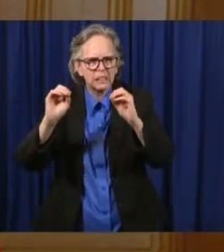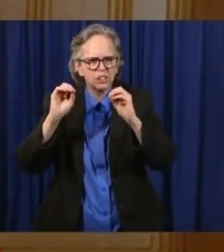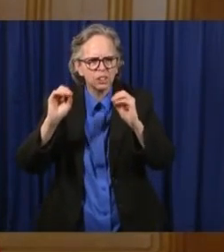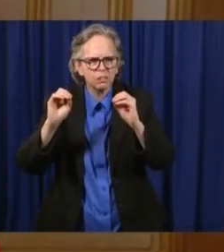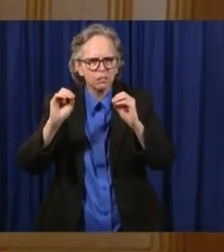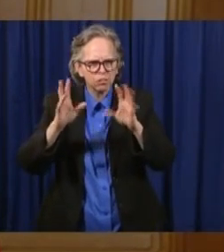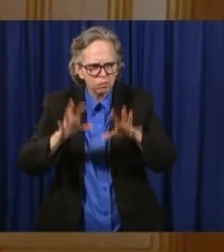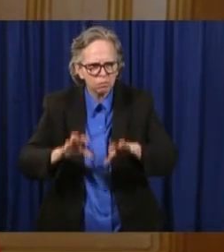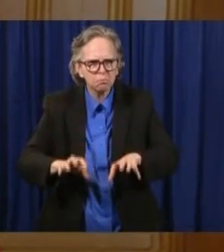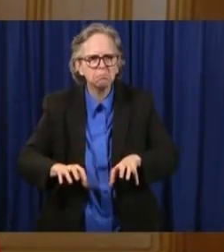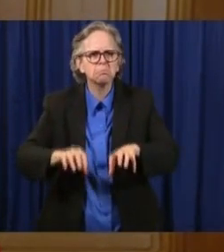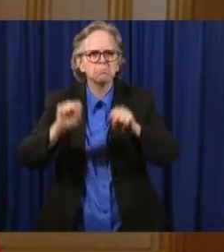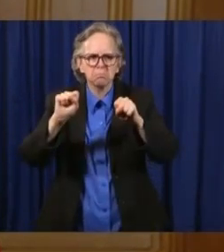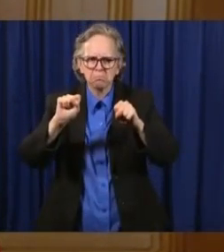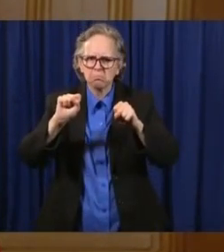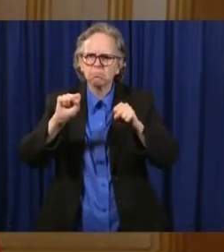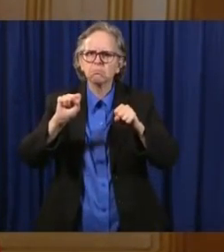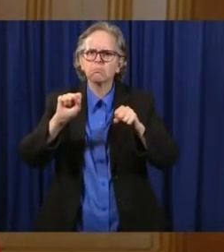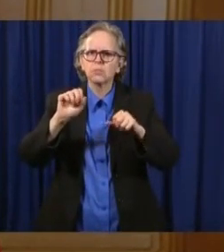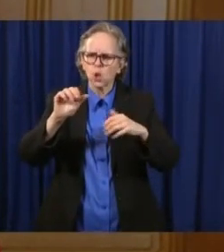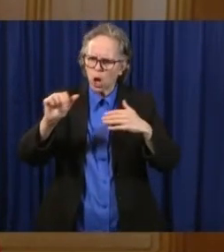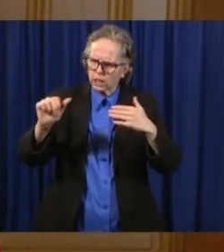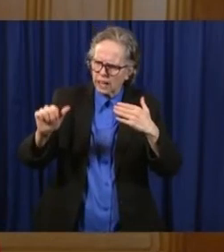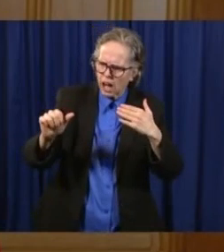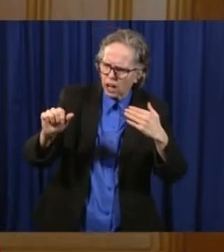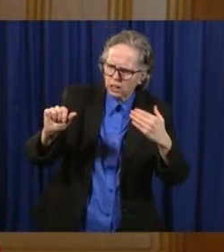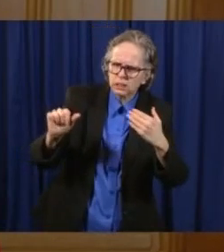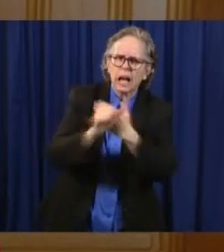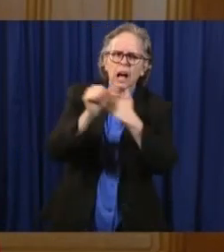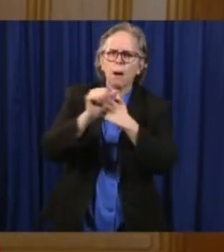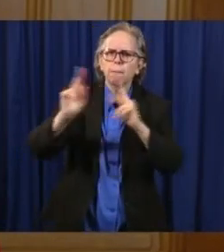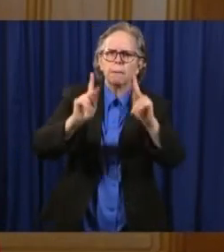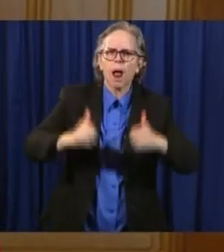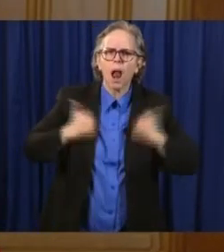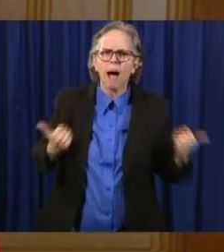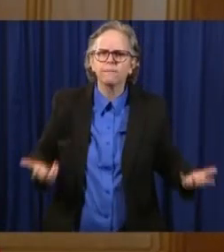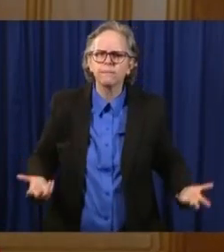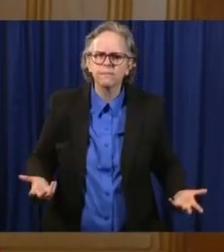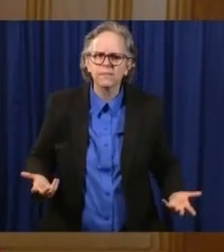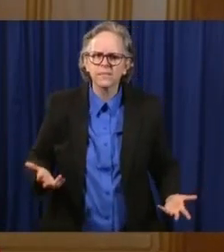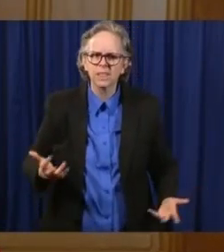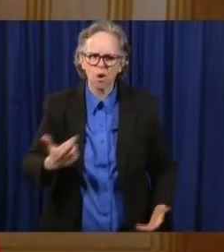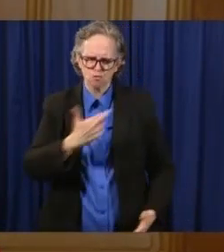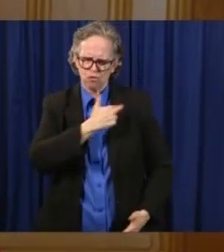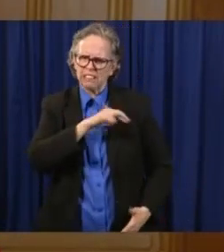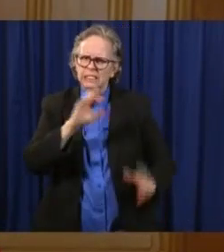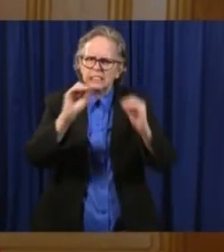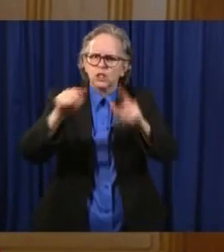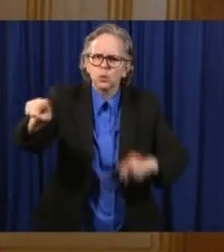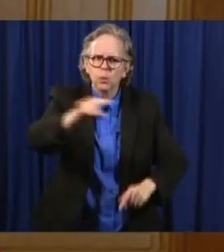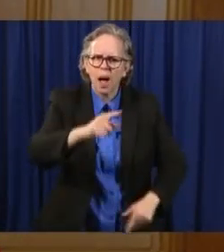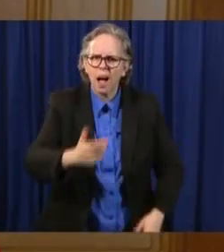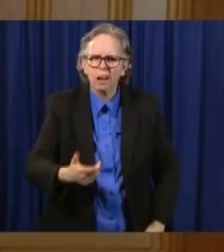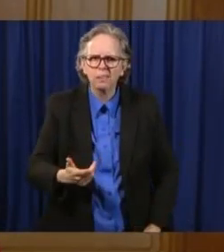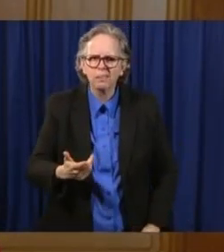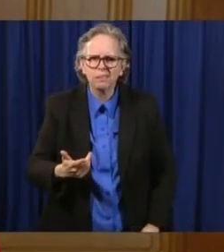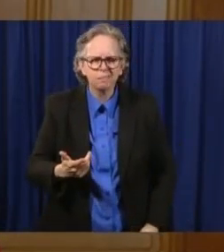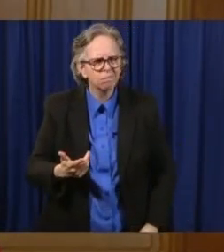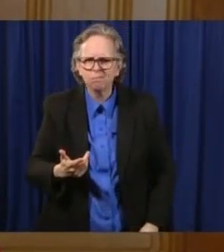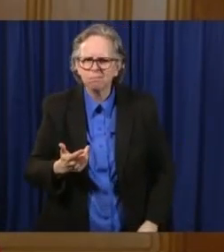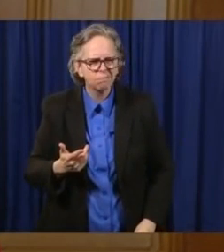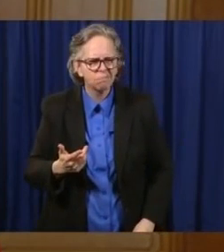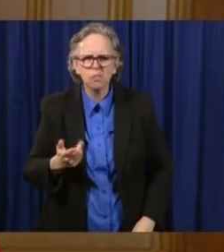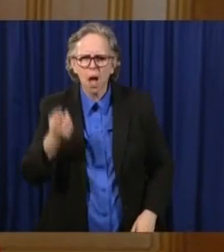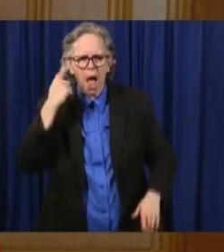seriously endanger other people. I don't know any religion that says that it's just